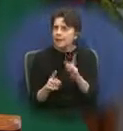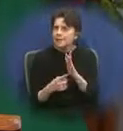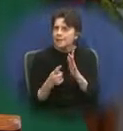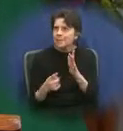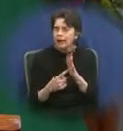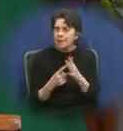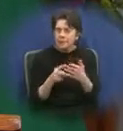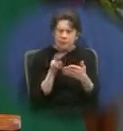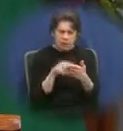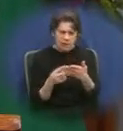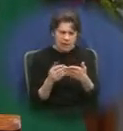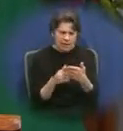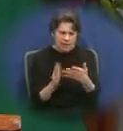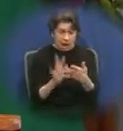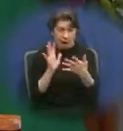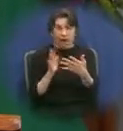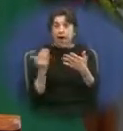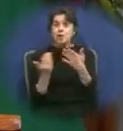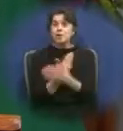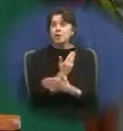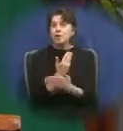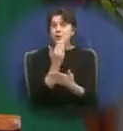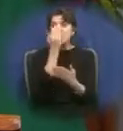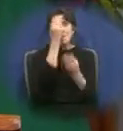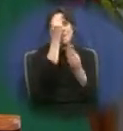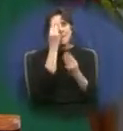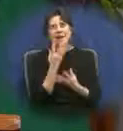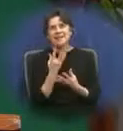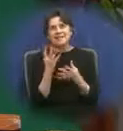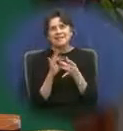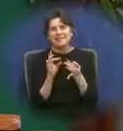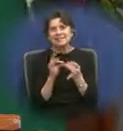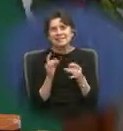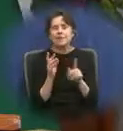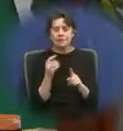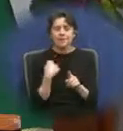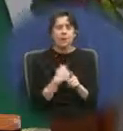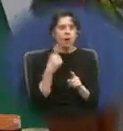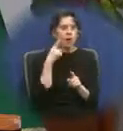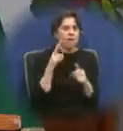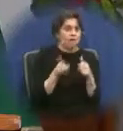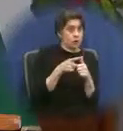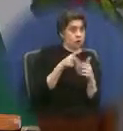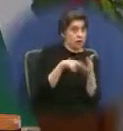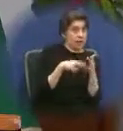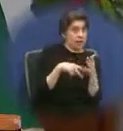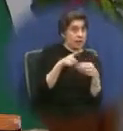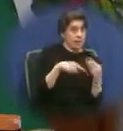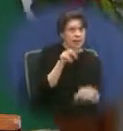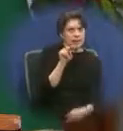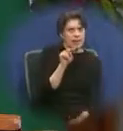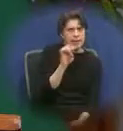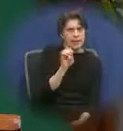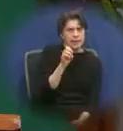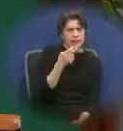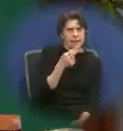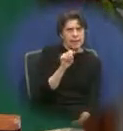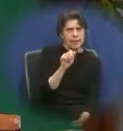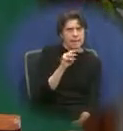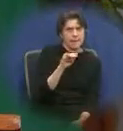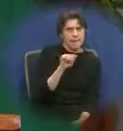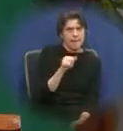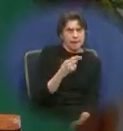and openness to a new kind of message? So we heard in the first reading about Nehemiah. Nehemiah was sent